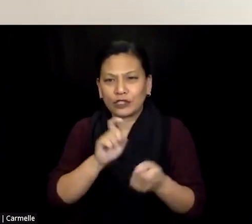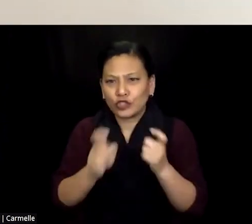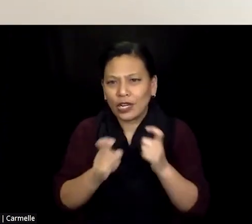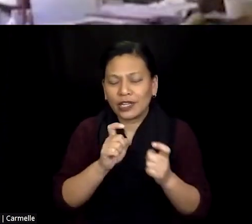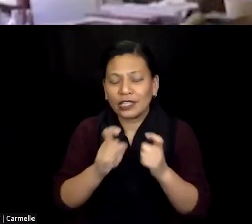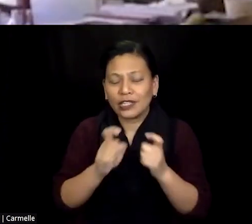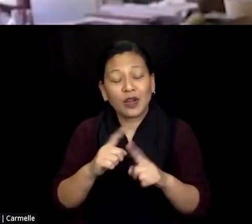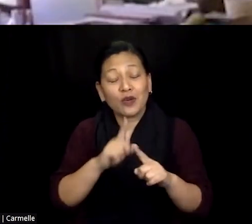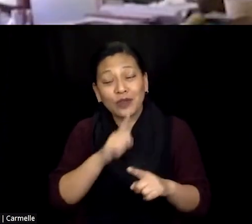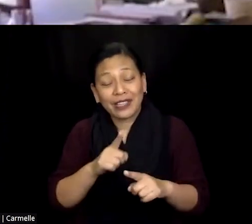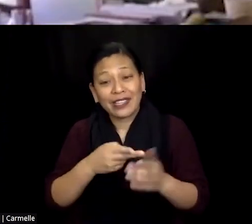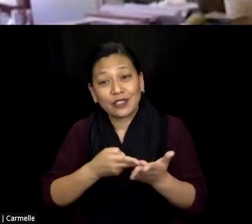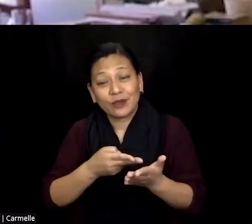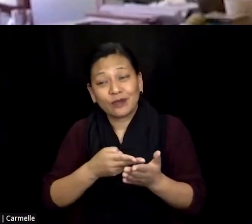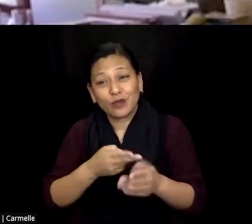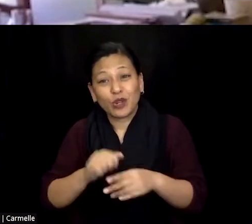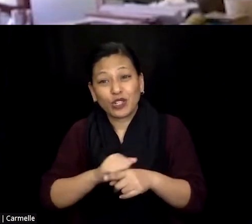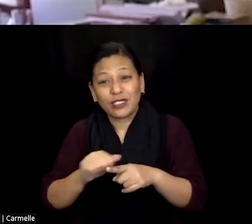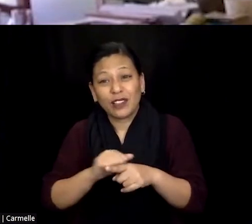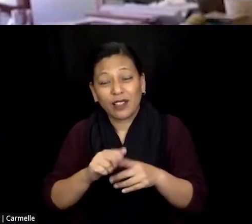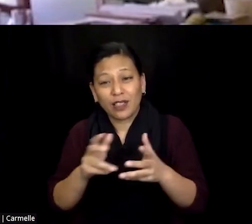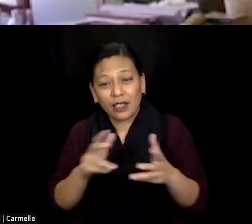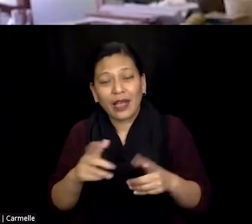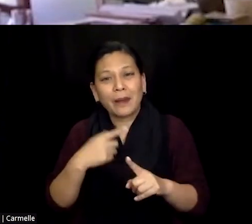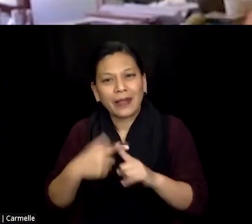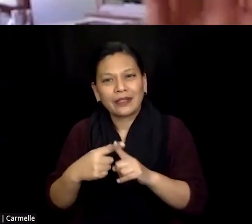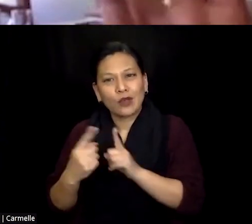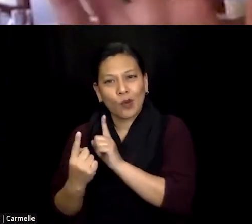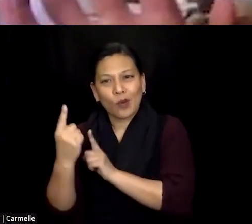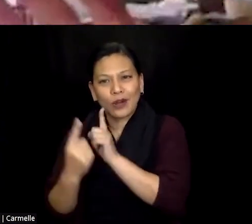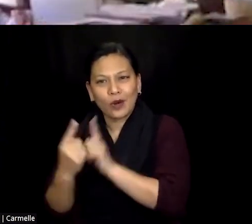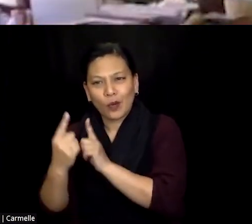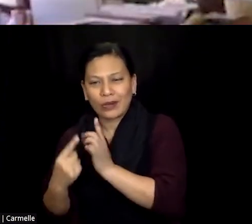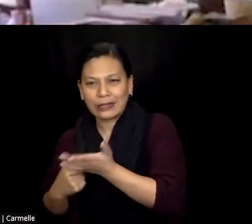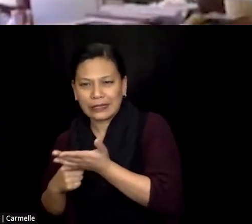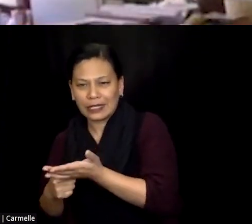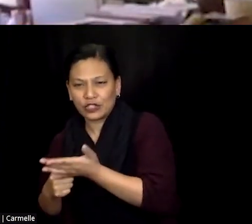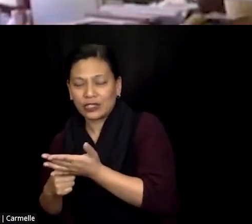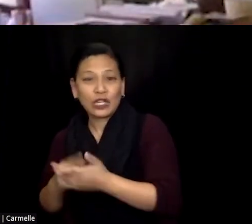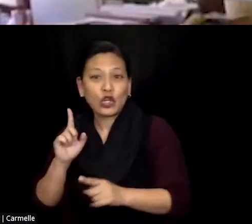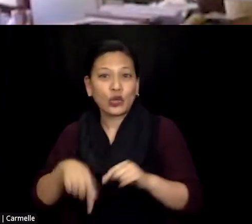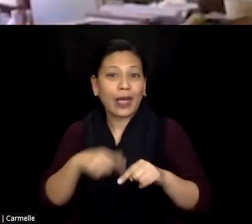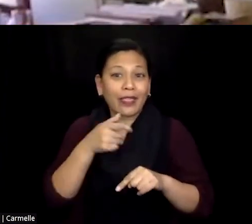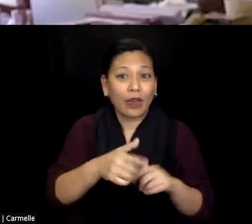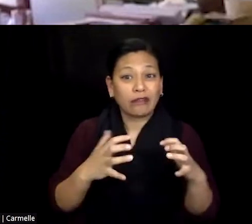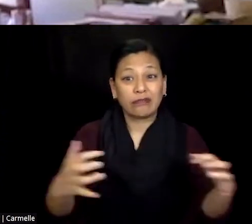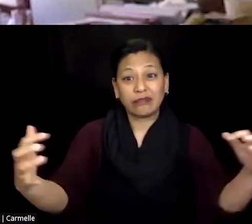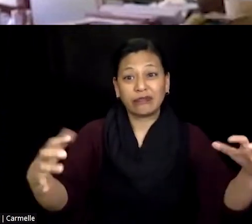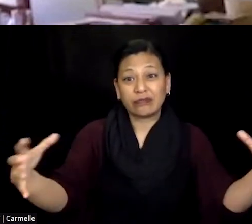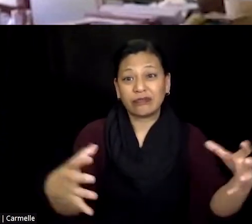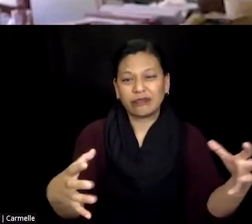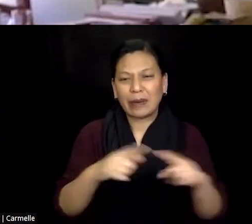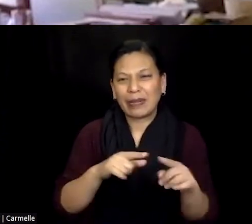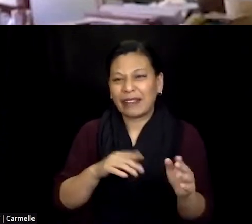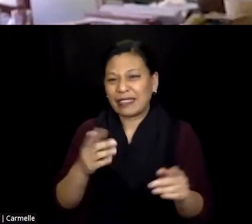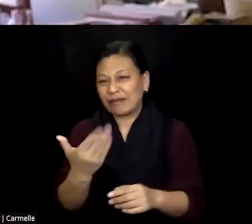going through rehearsal in the first few takes. And then it's just private conversations where you can't make a scene on set. You kind of have to like sneak away with different people and be like,